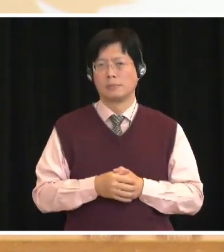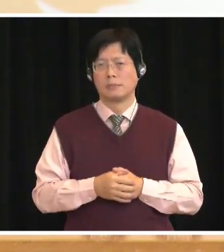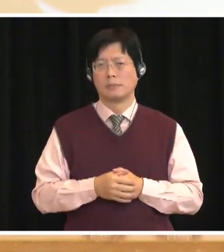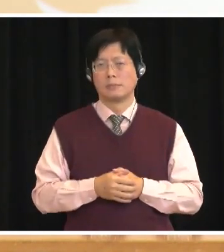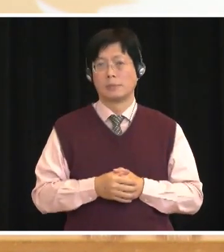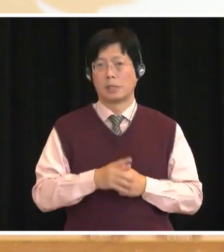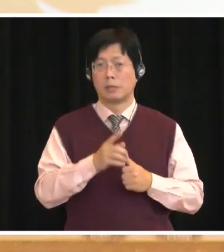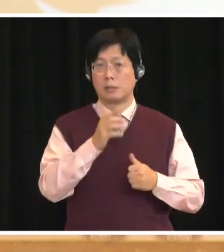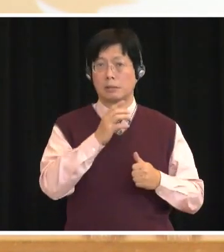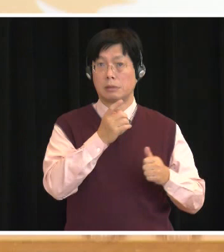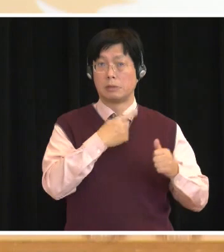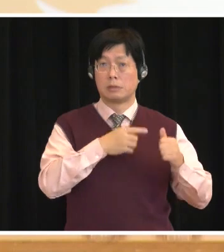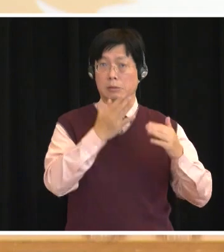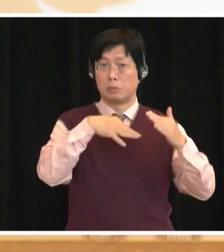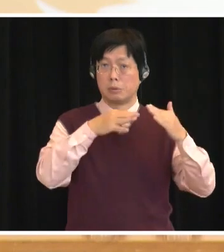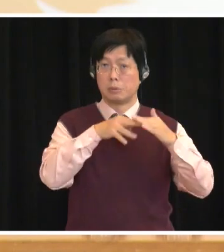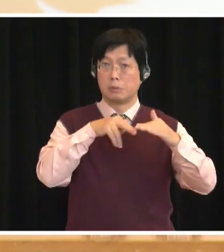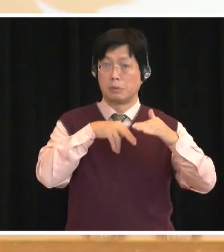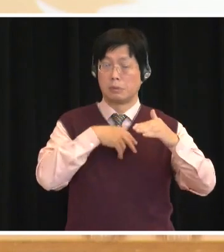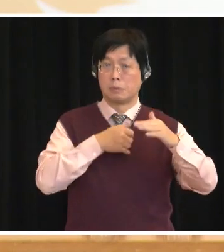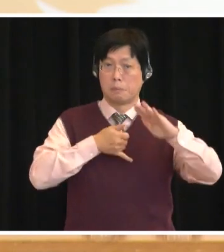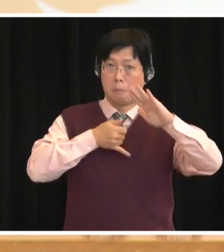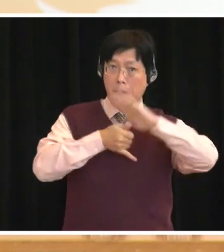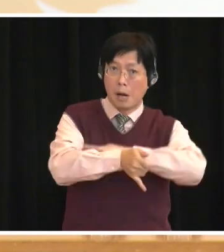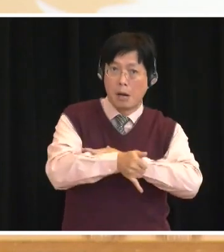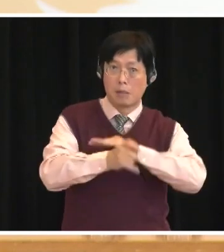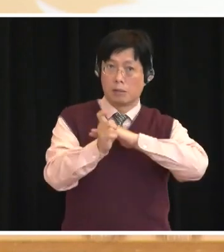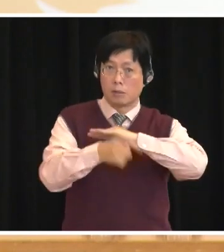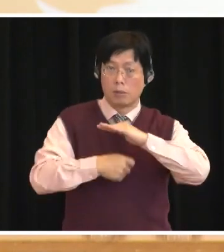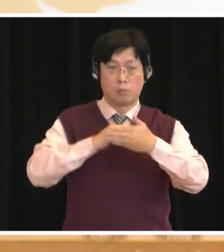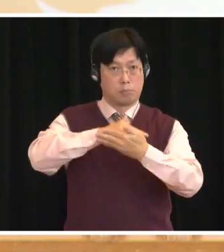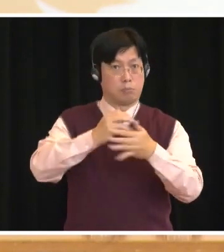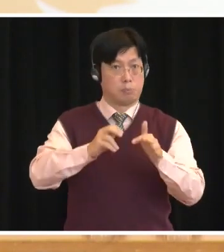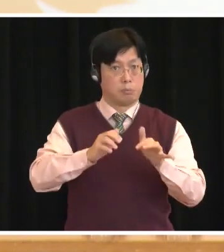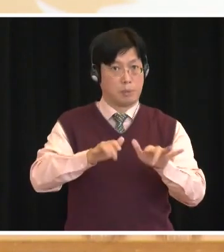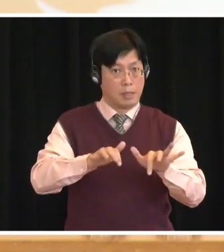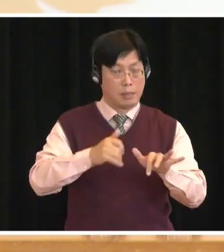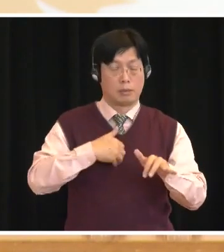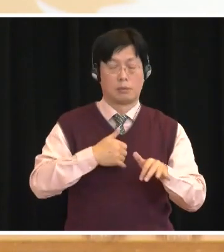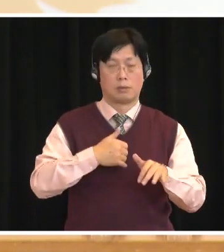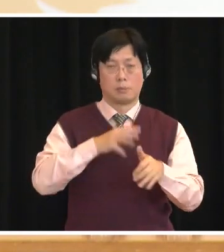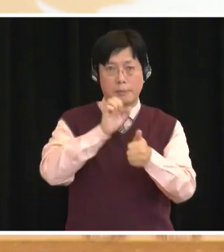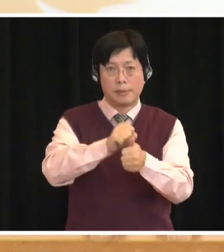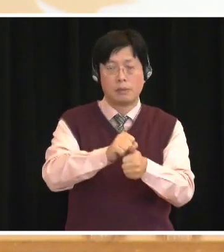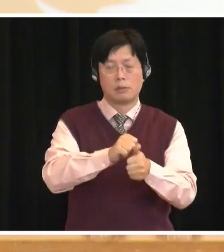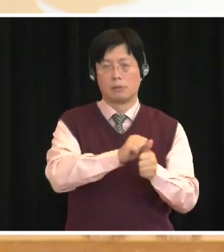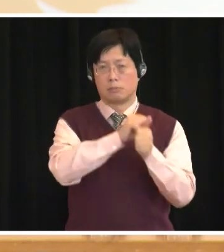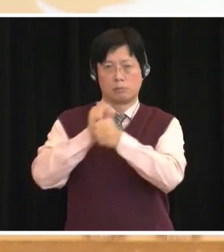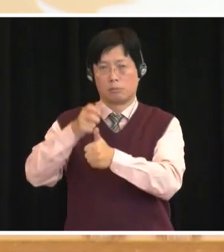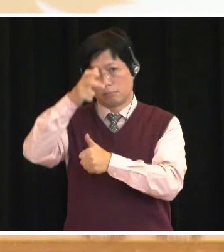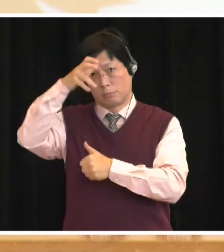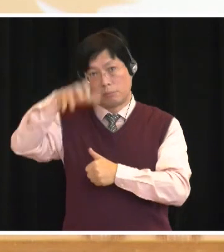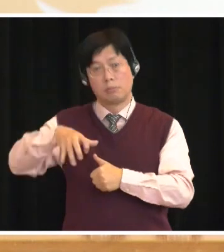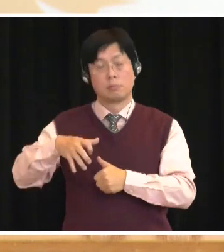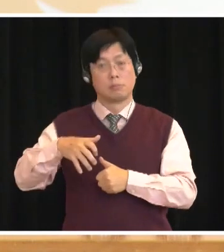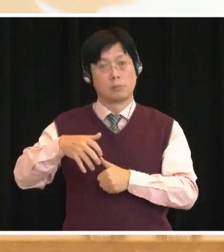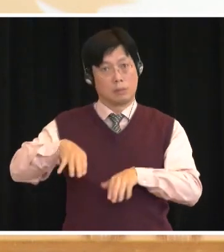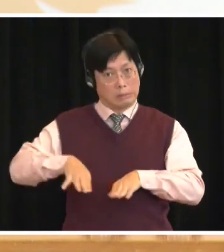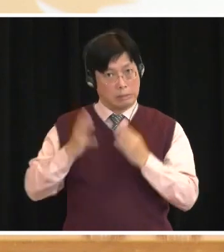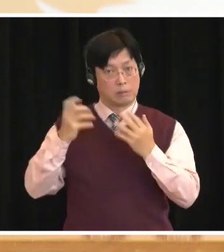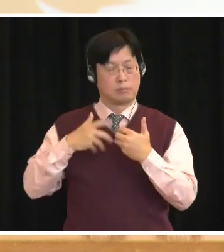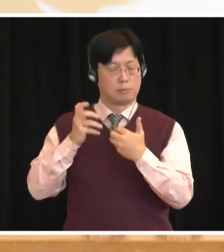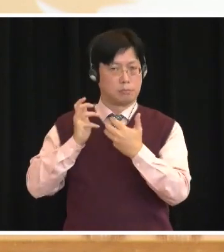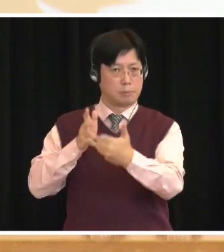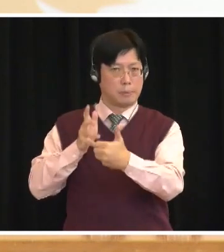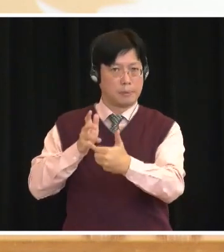and now he is in the police station and he is interrogated by the police officer. The first question